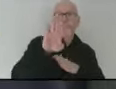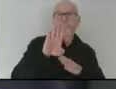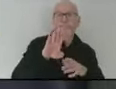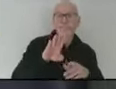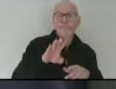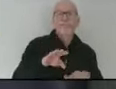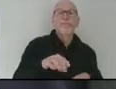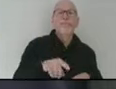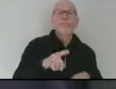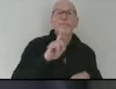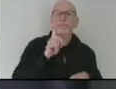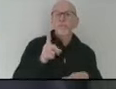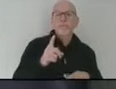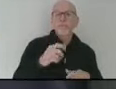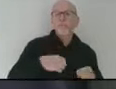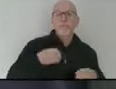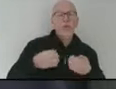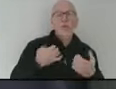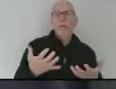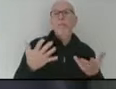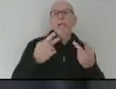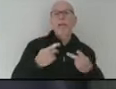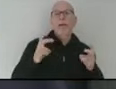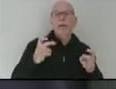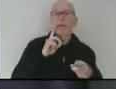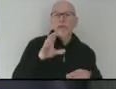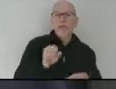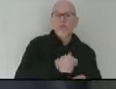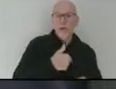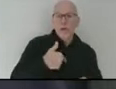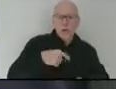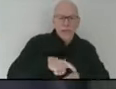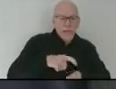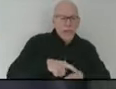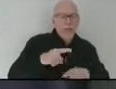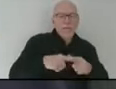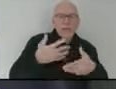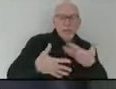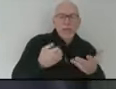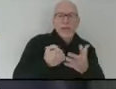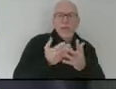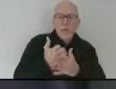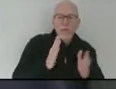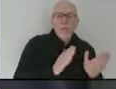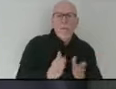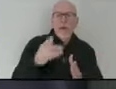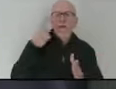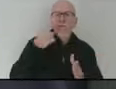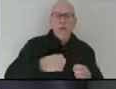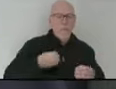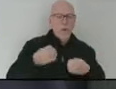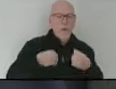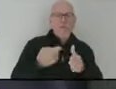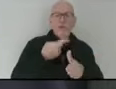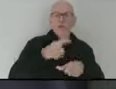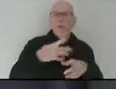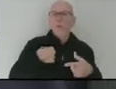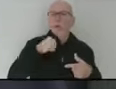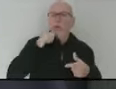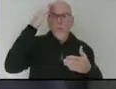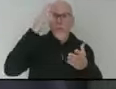immediately come back. It took us a lot of time to go through and prepare for those emotions the first time because we didn't know what